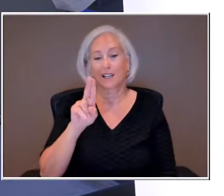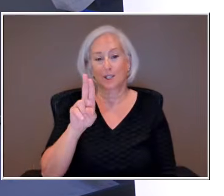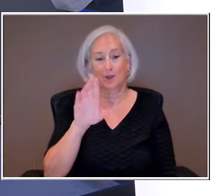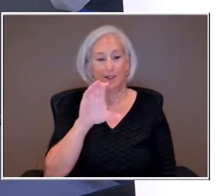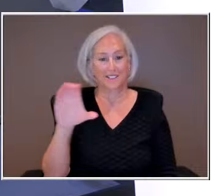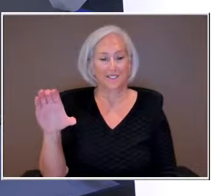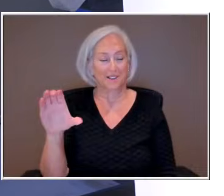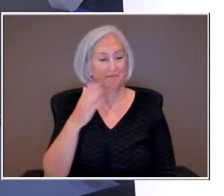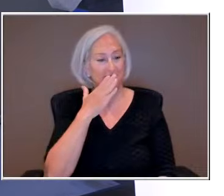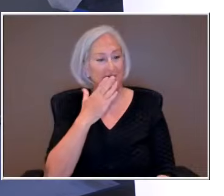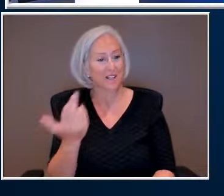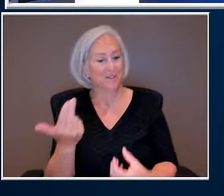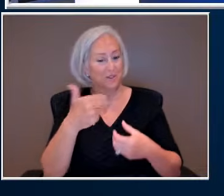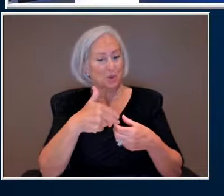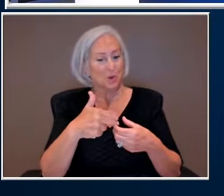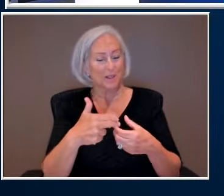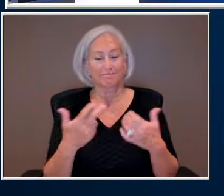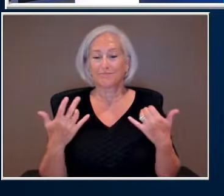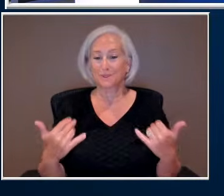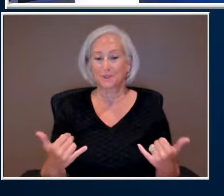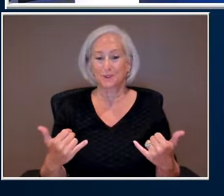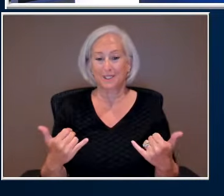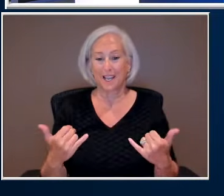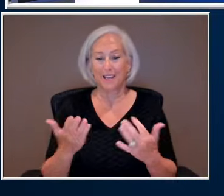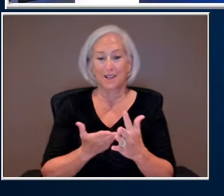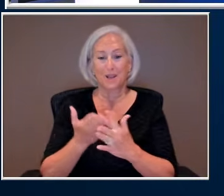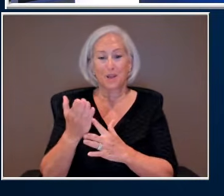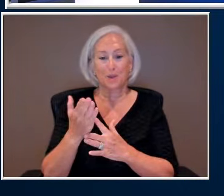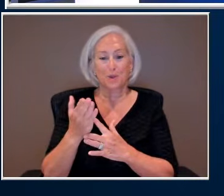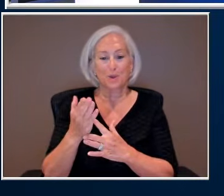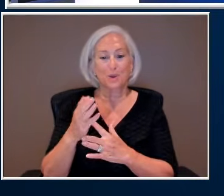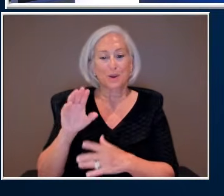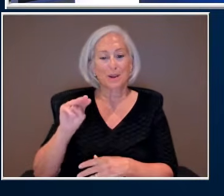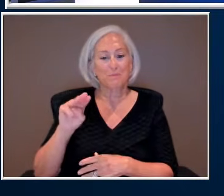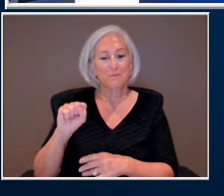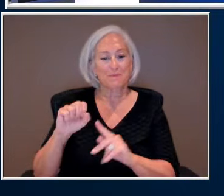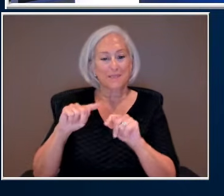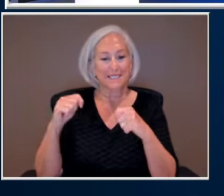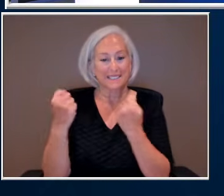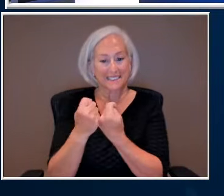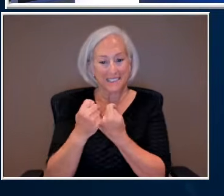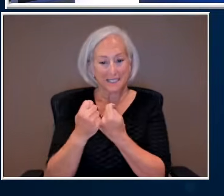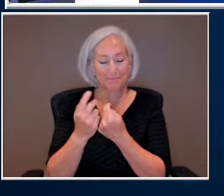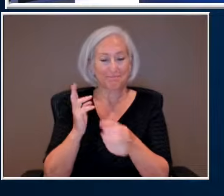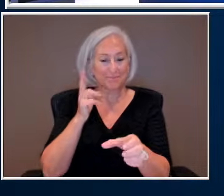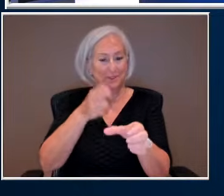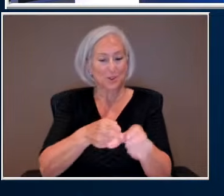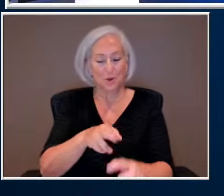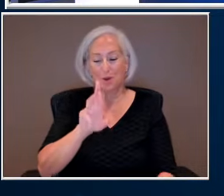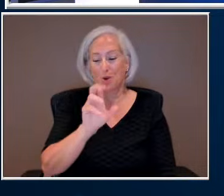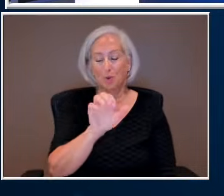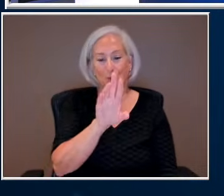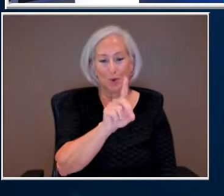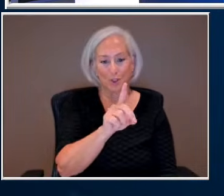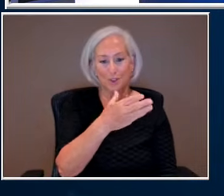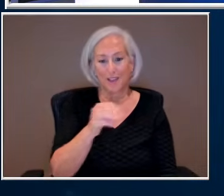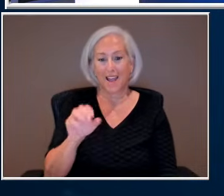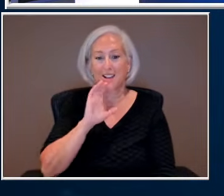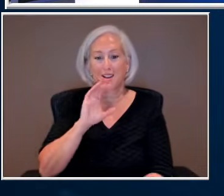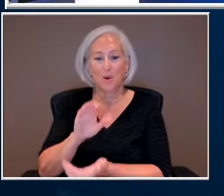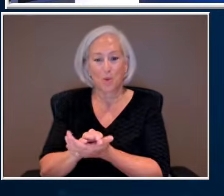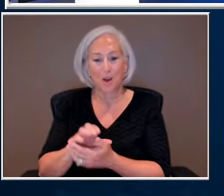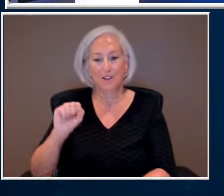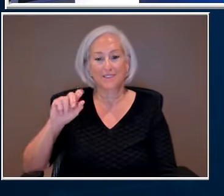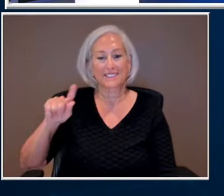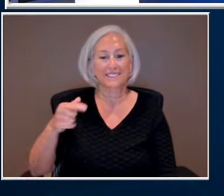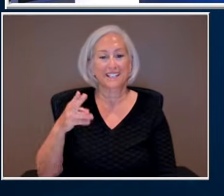you. Good to have you. And joining us via Teams are Richard and his wife Stephanie. So good to have both of you. How are you? Well, we